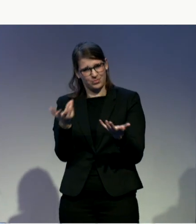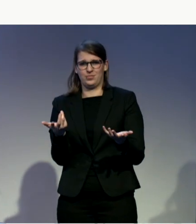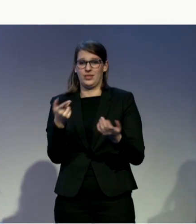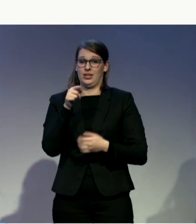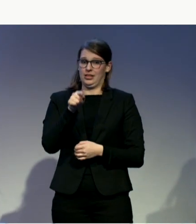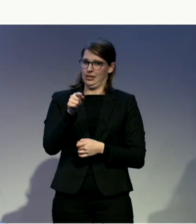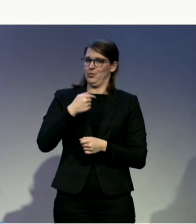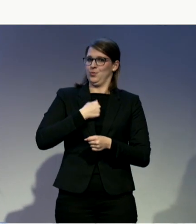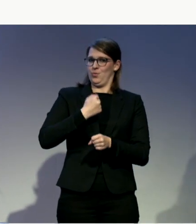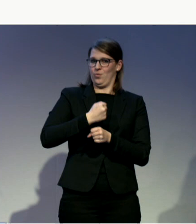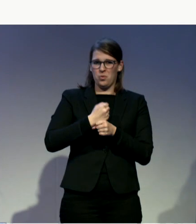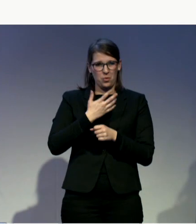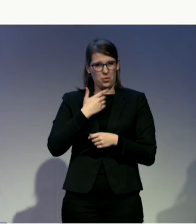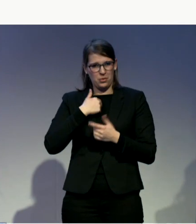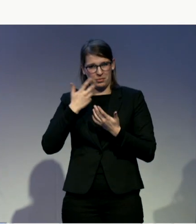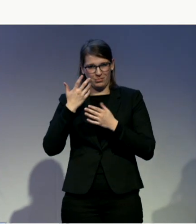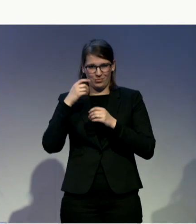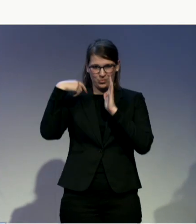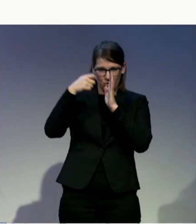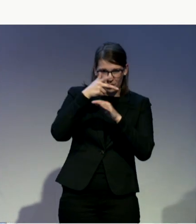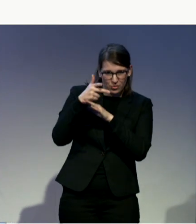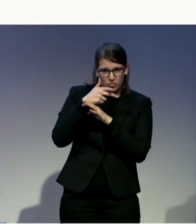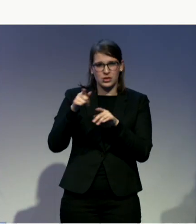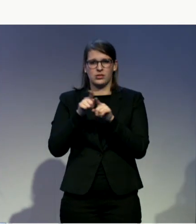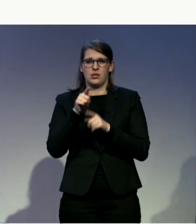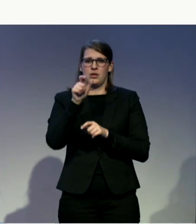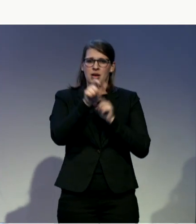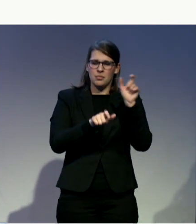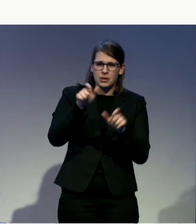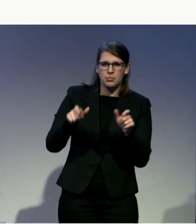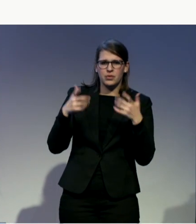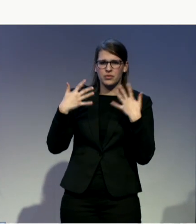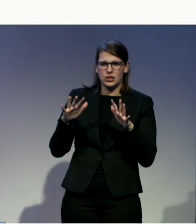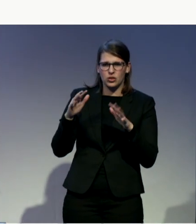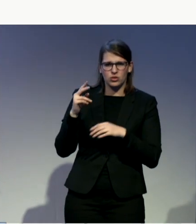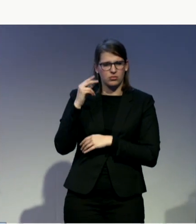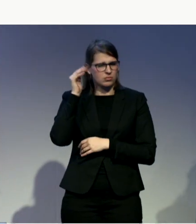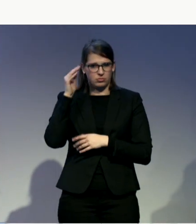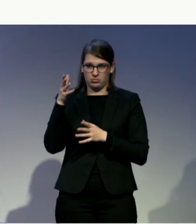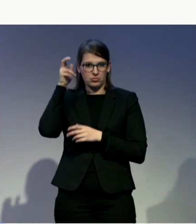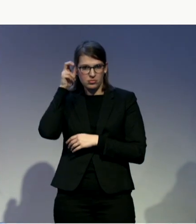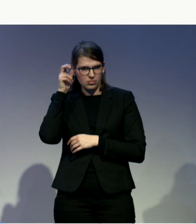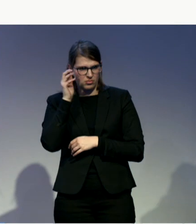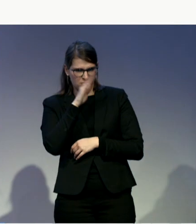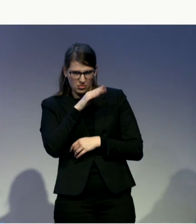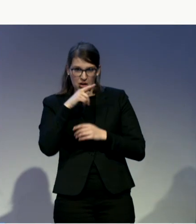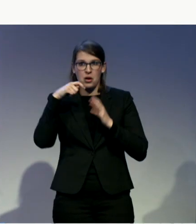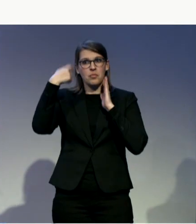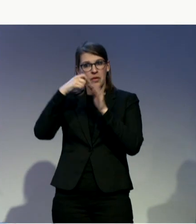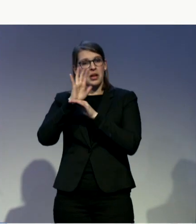man. And when I worked on set, the first soap, and everyone looked at me, they were like, what is this now? What have you